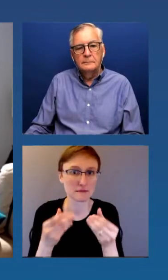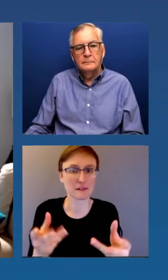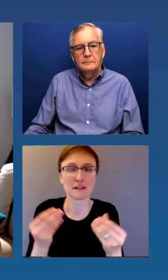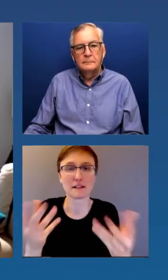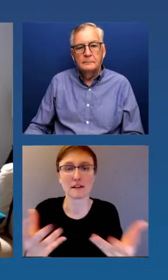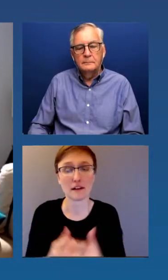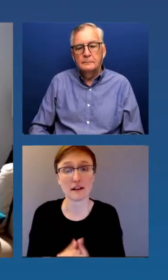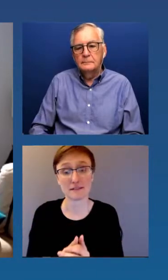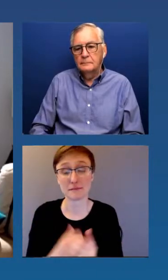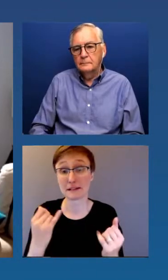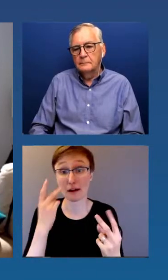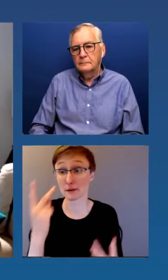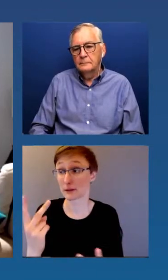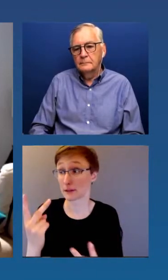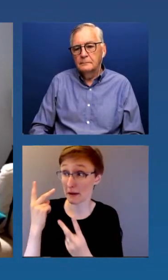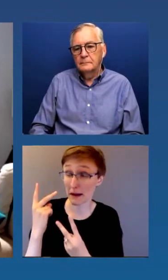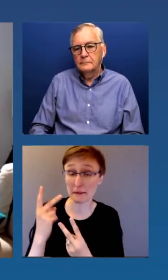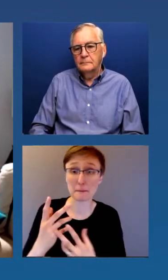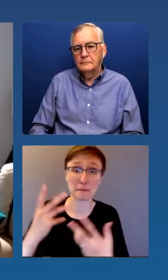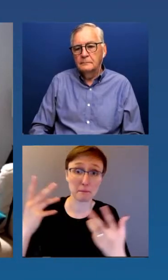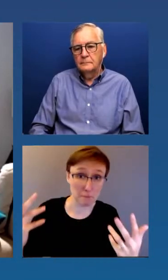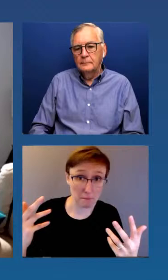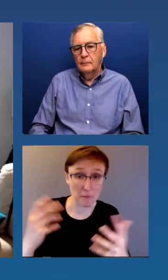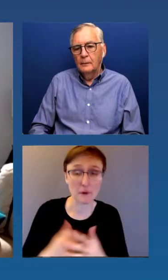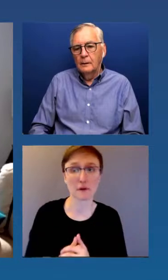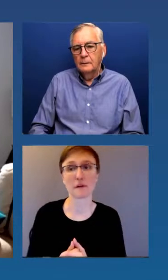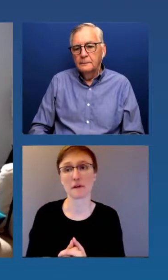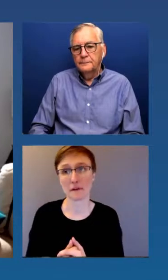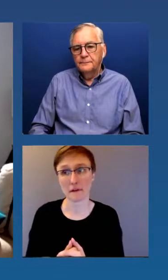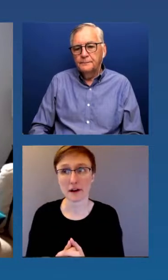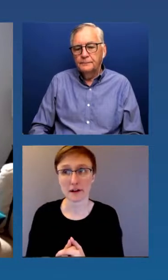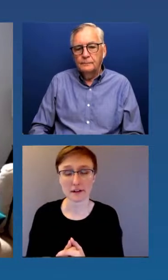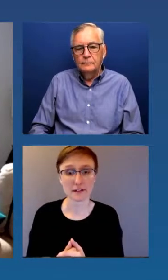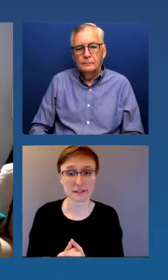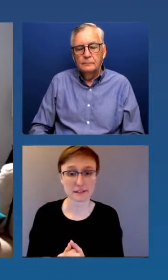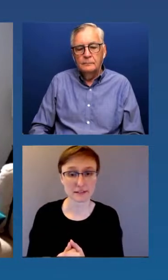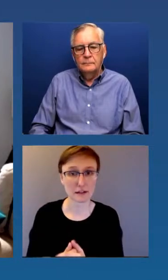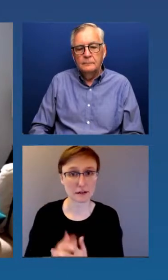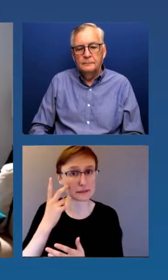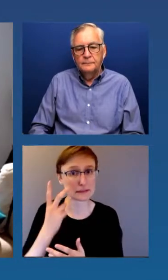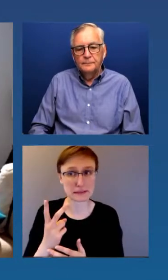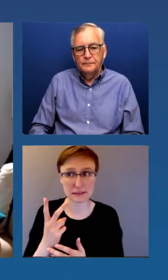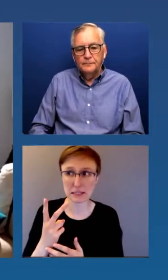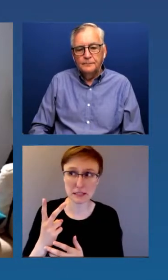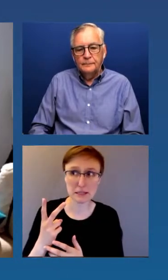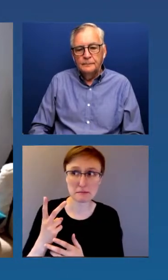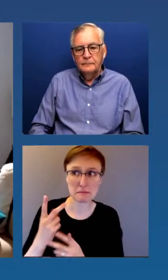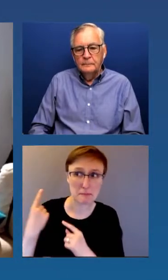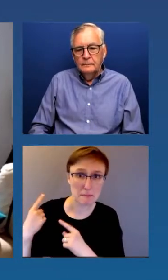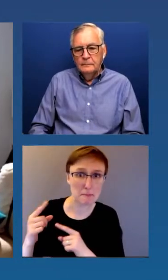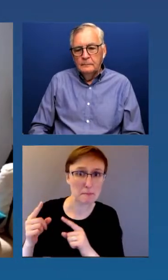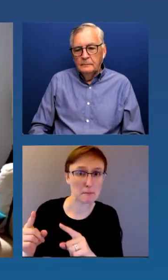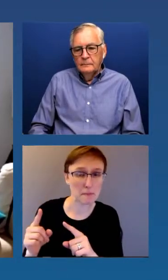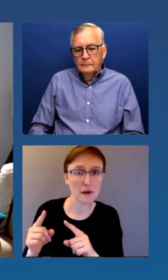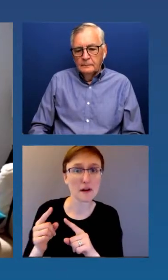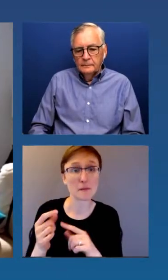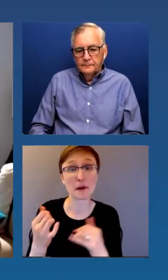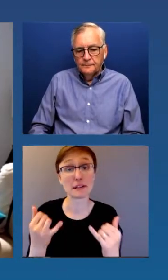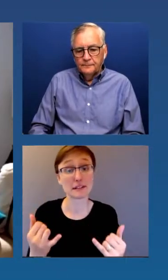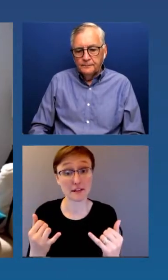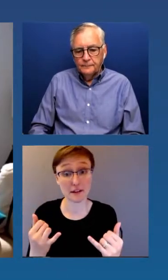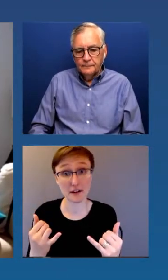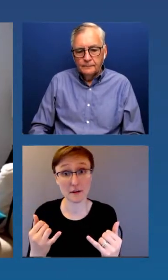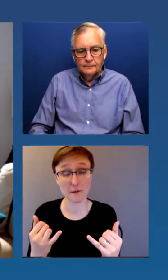is 2020, as they say. The realization at this very moment is that where we are